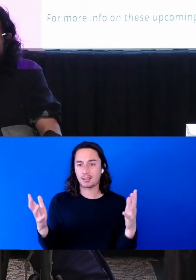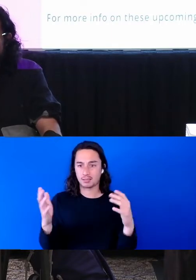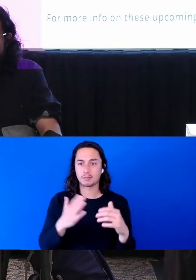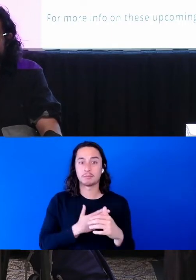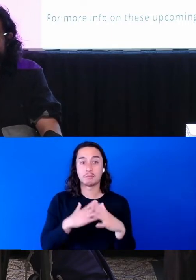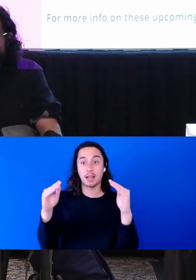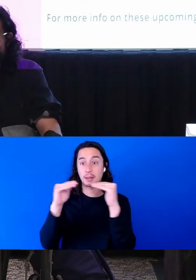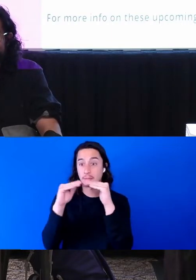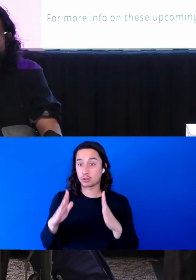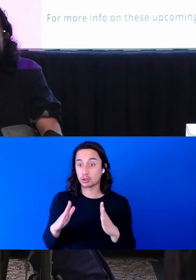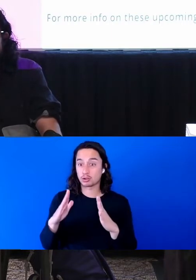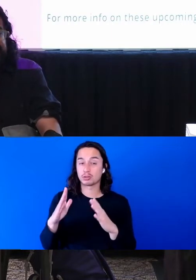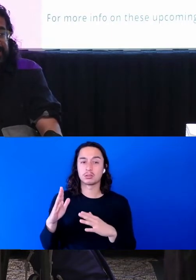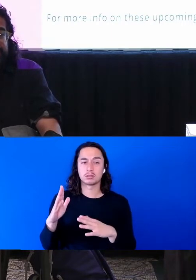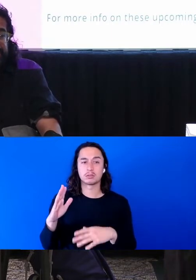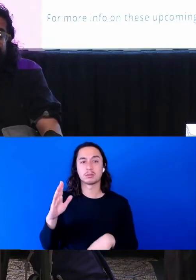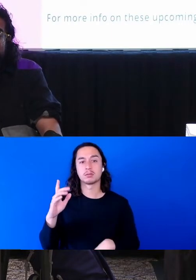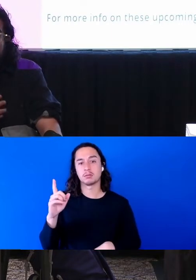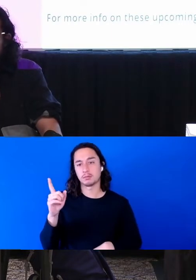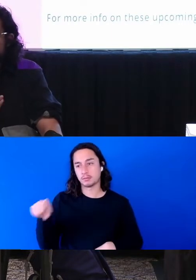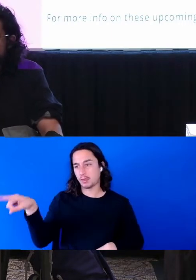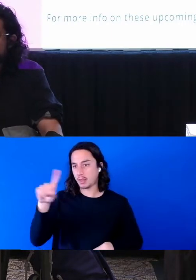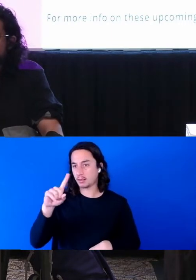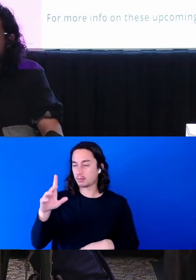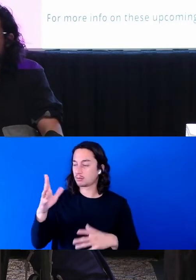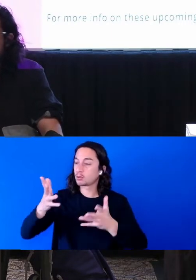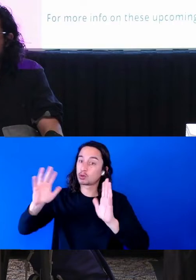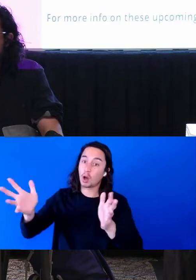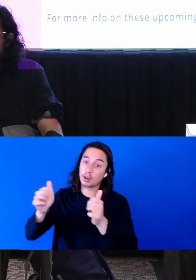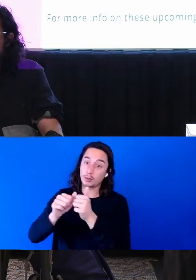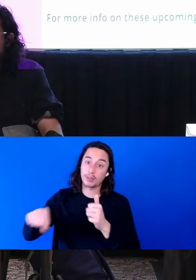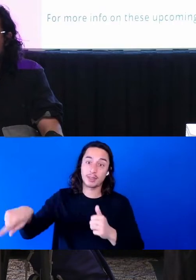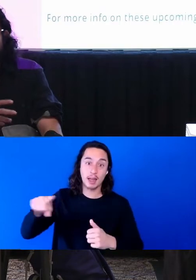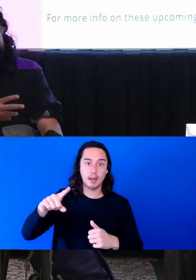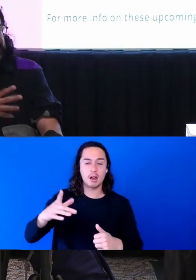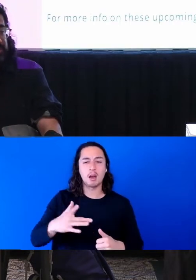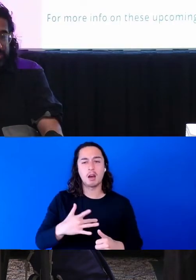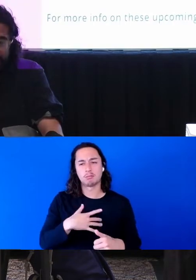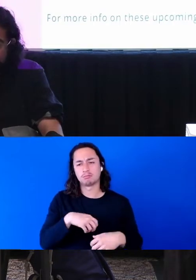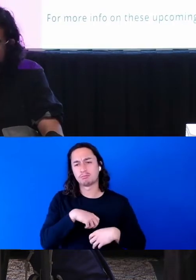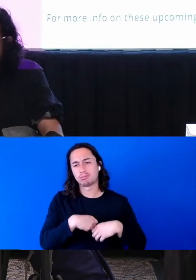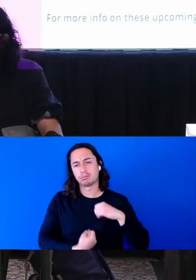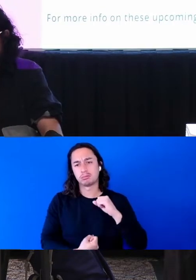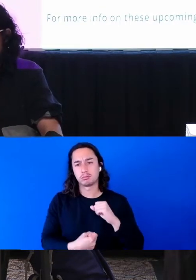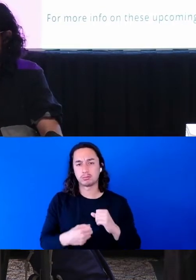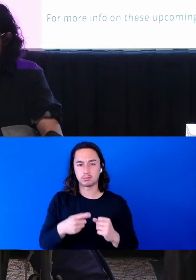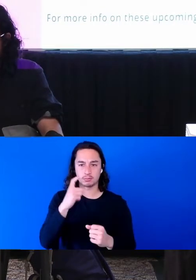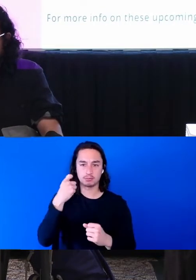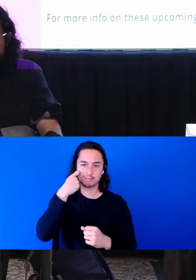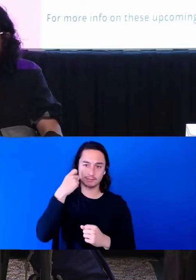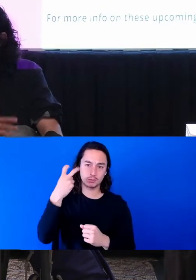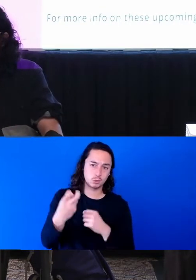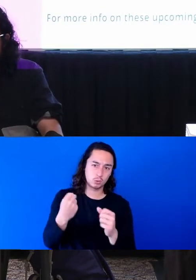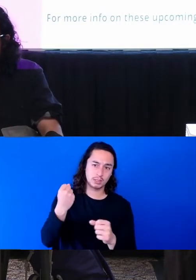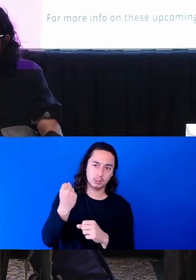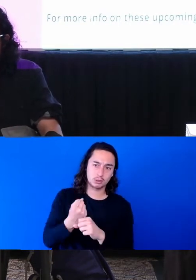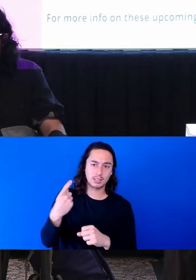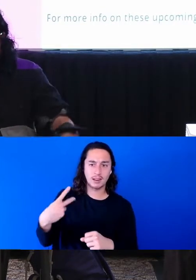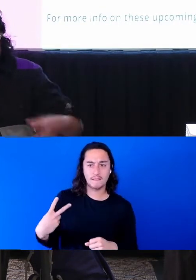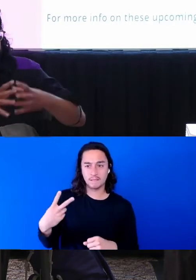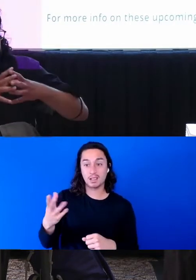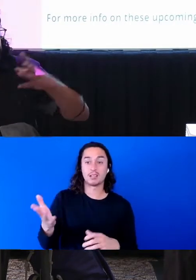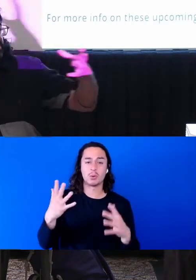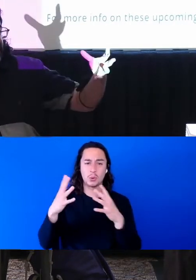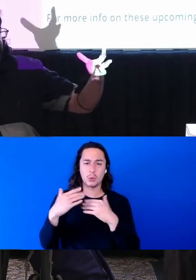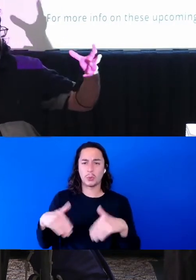colleagues, I'm talking to them is like heartbreaking, because the last 2.5 years have been a lot in all kinds of